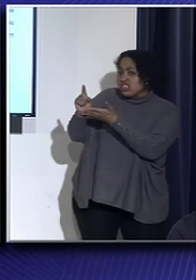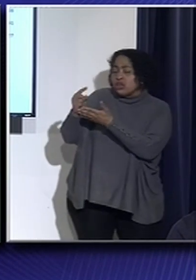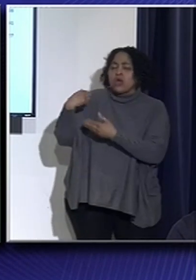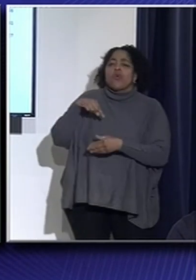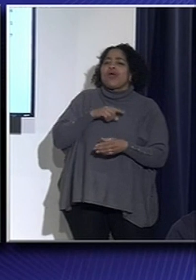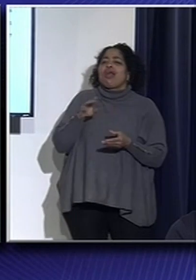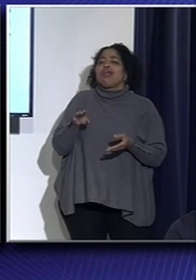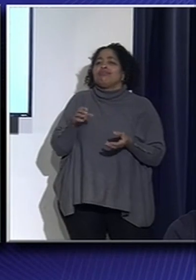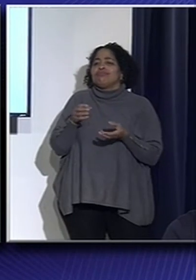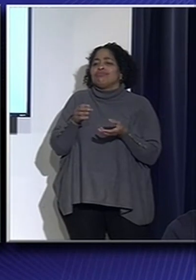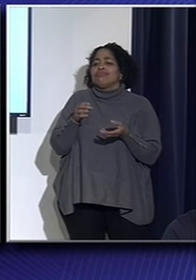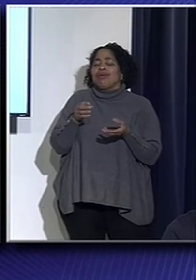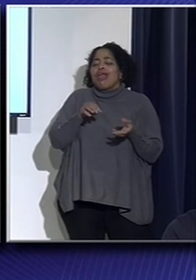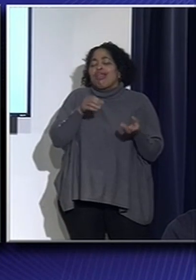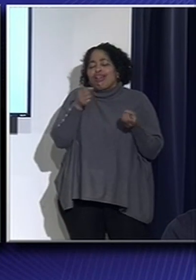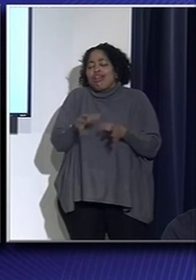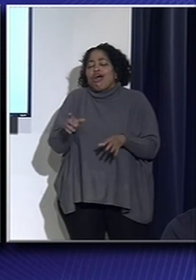we lost